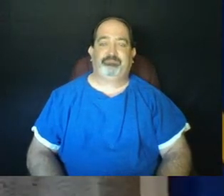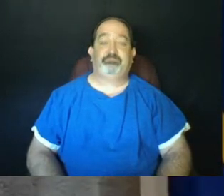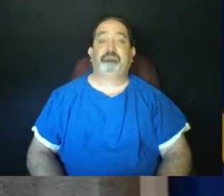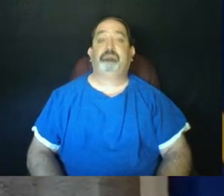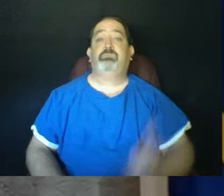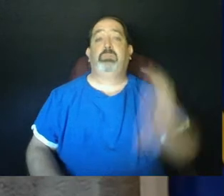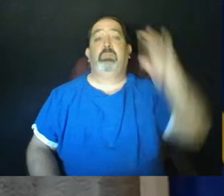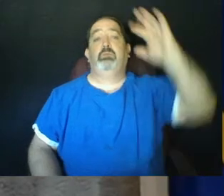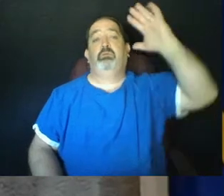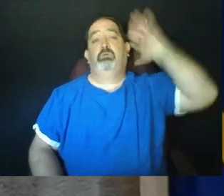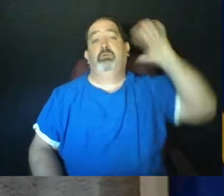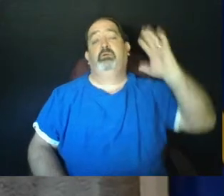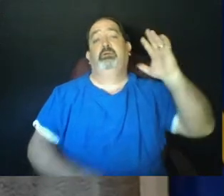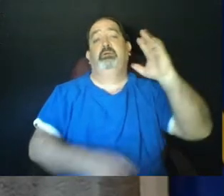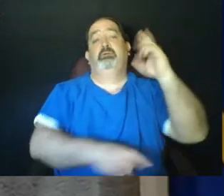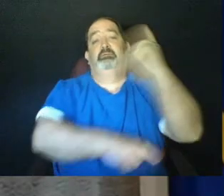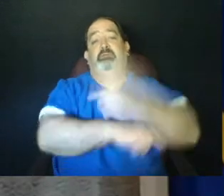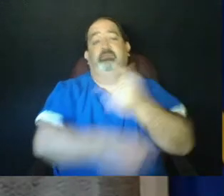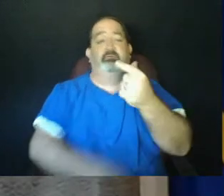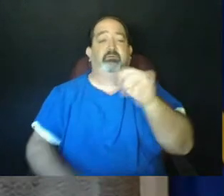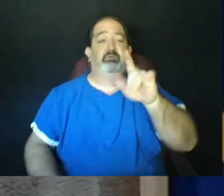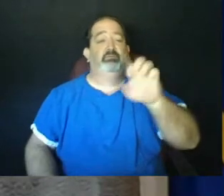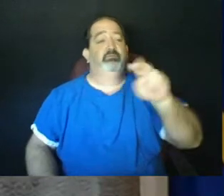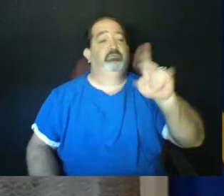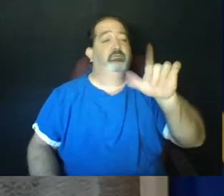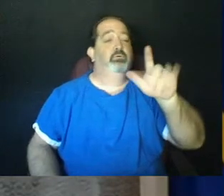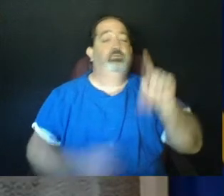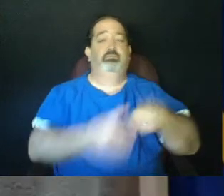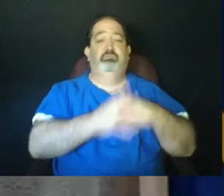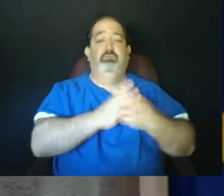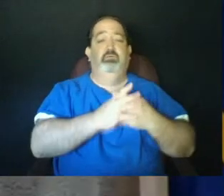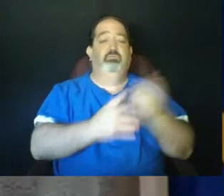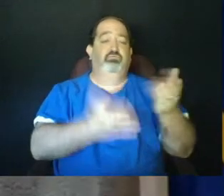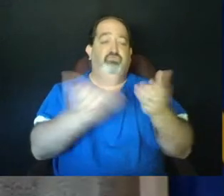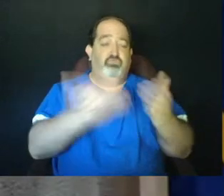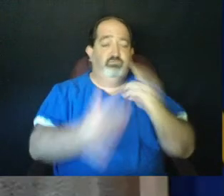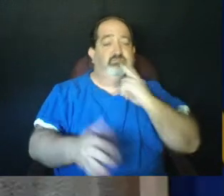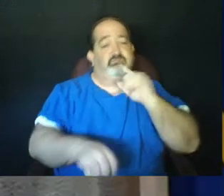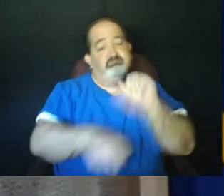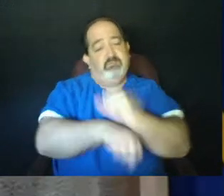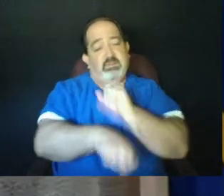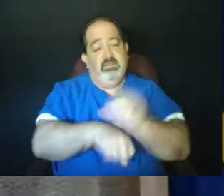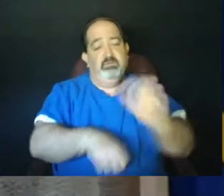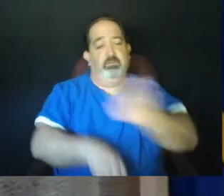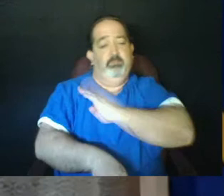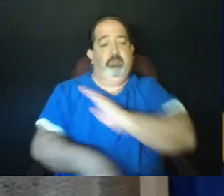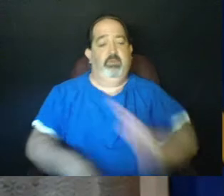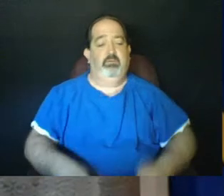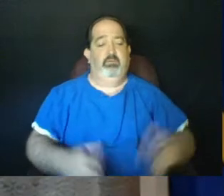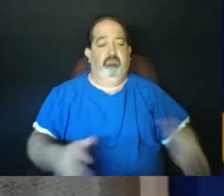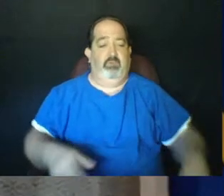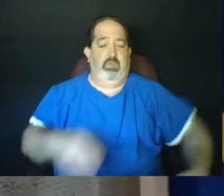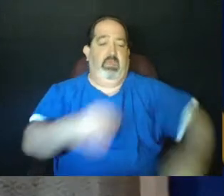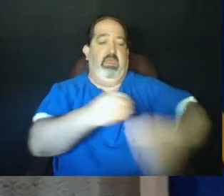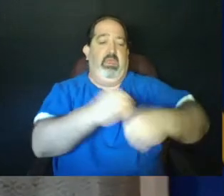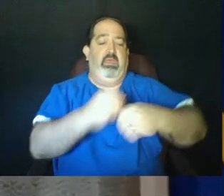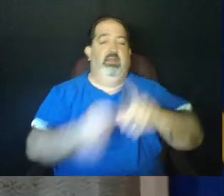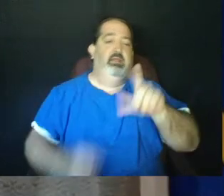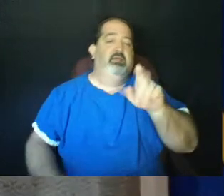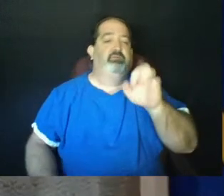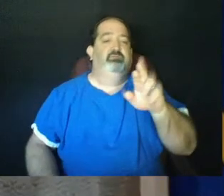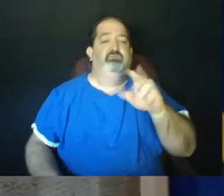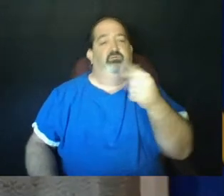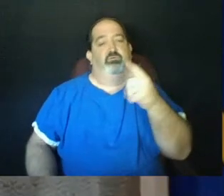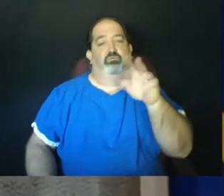From the earliest days of Gildenholt, there have been those whose service and dedication to the barony have added luster and grace to life